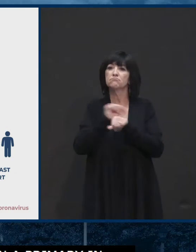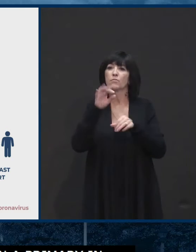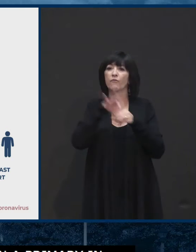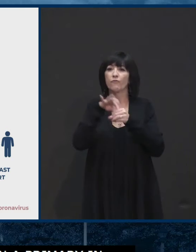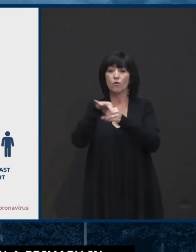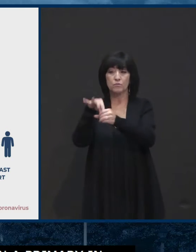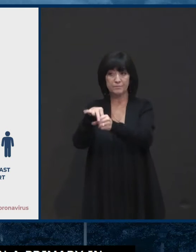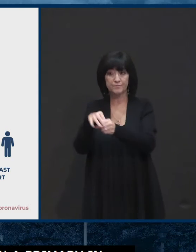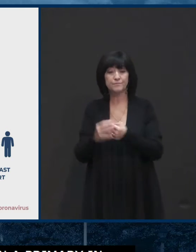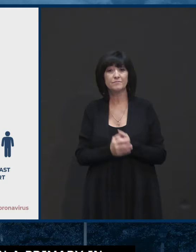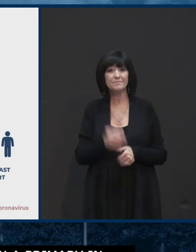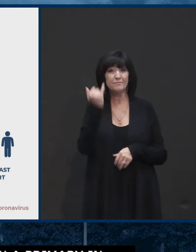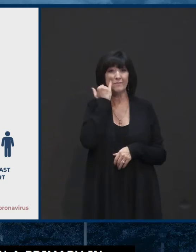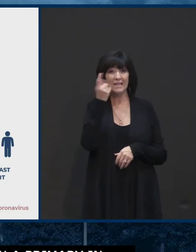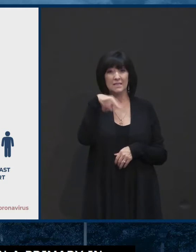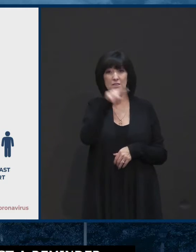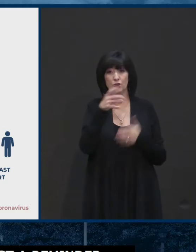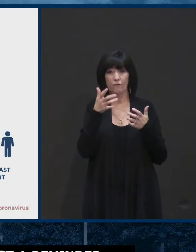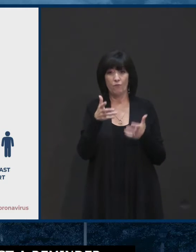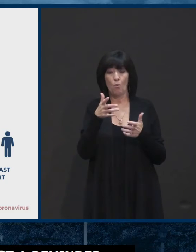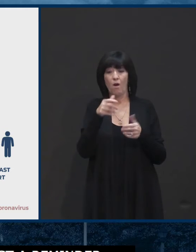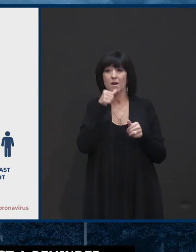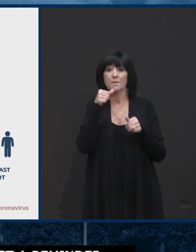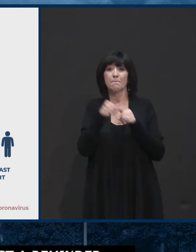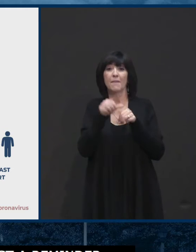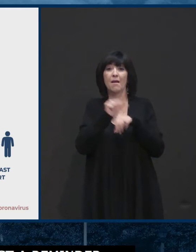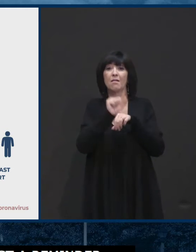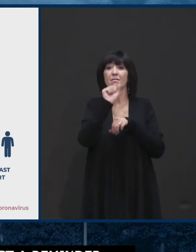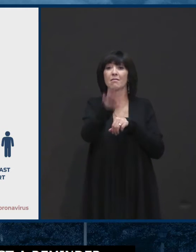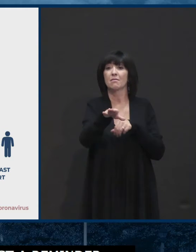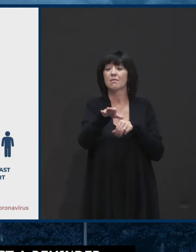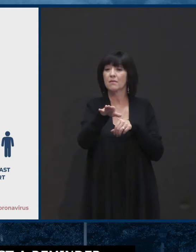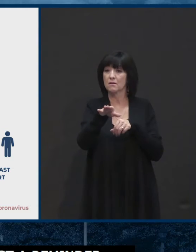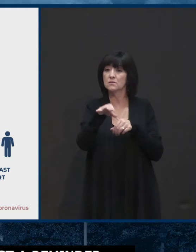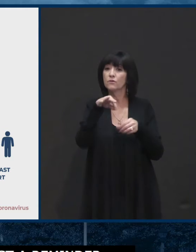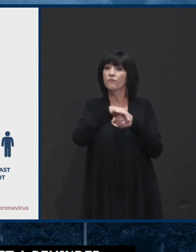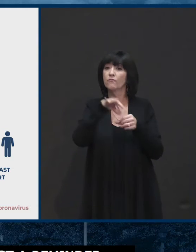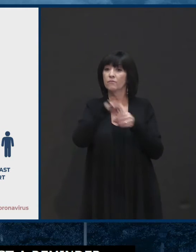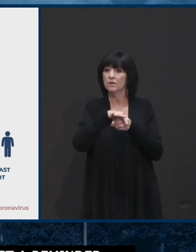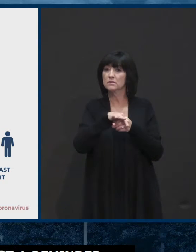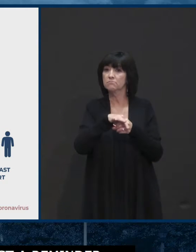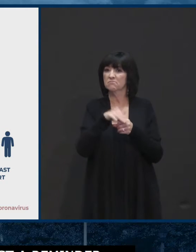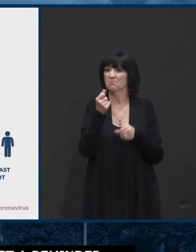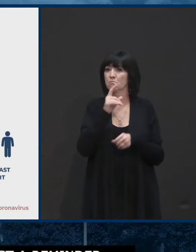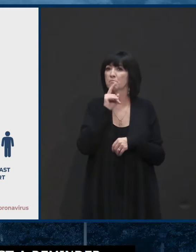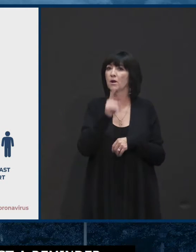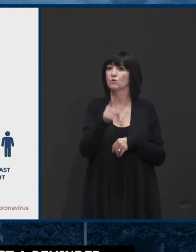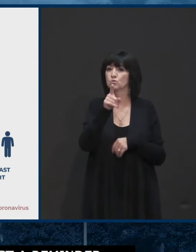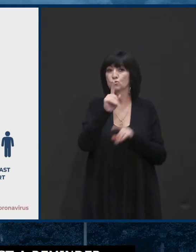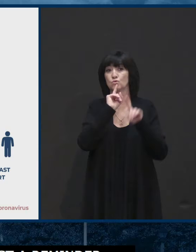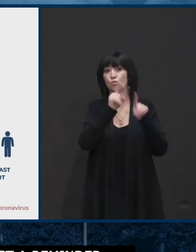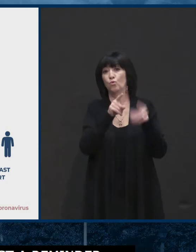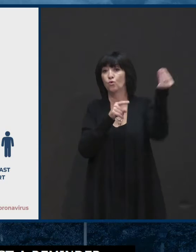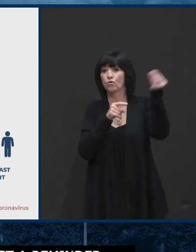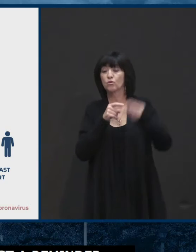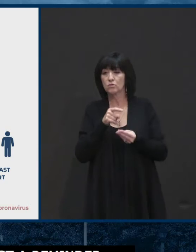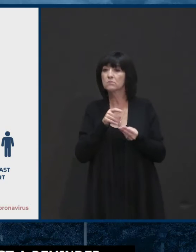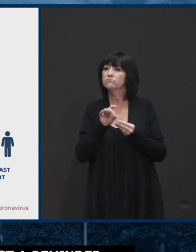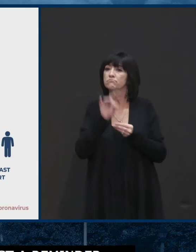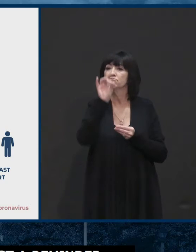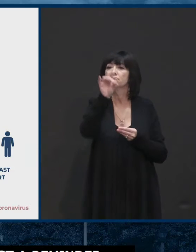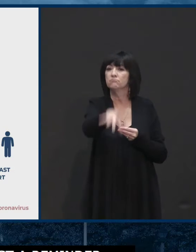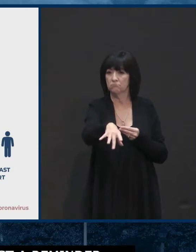it in as soon as possible this week, certainly by Friday, and to those of you who are going to vote